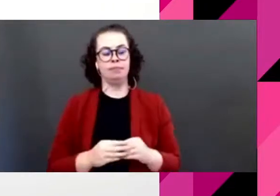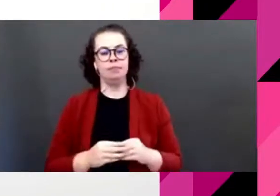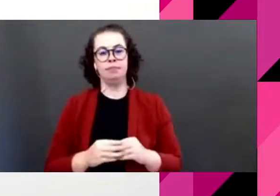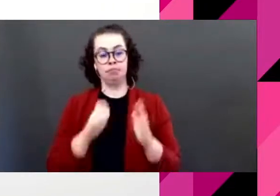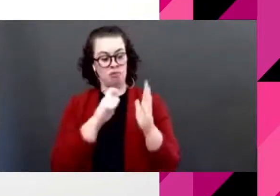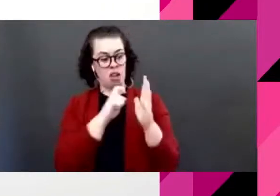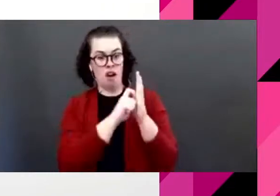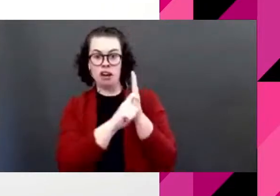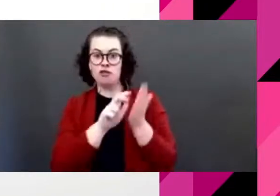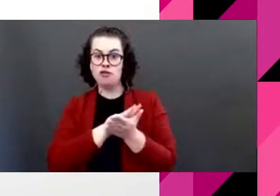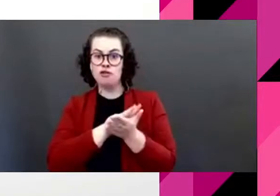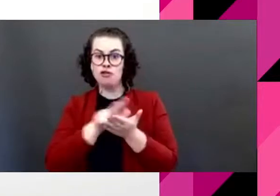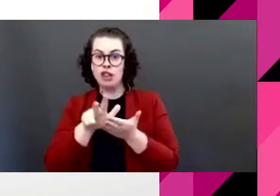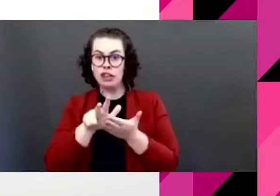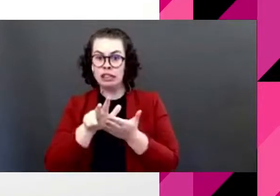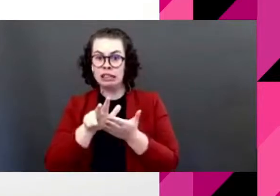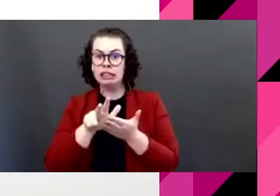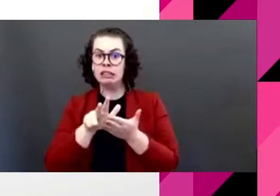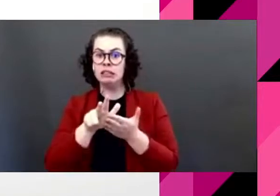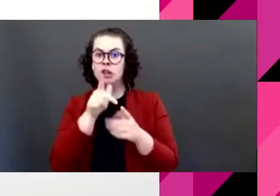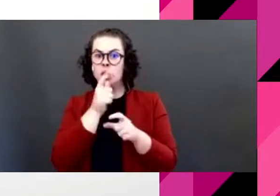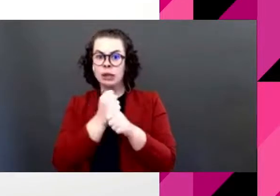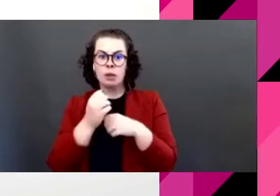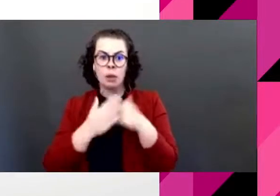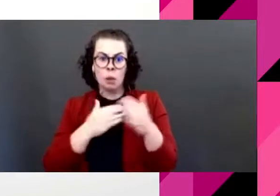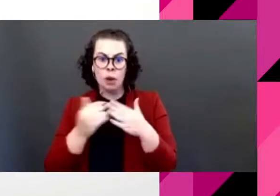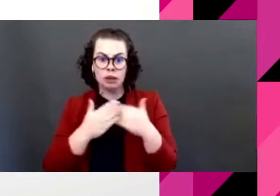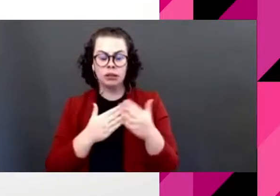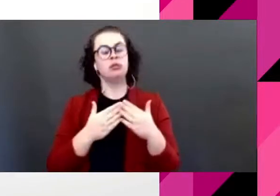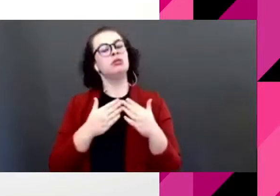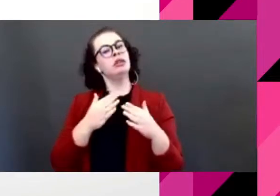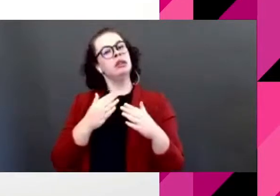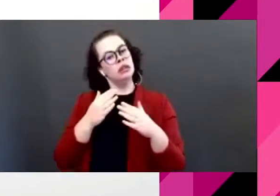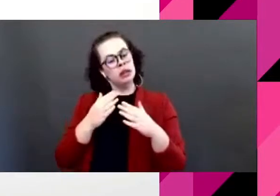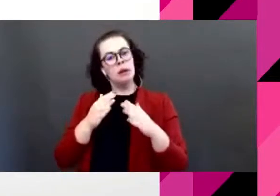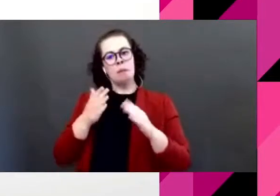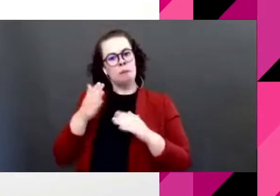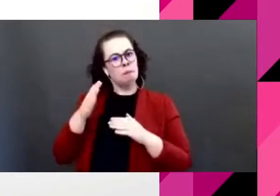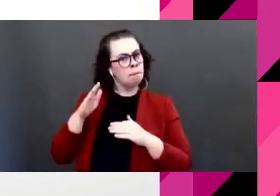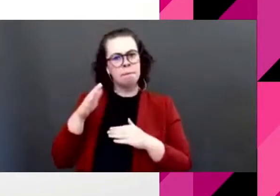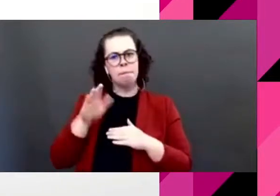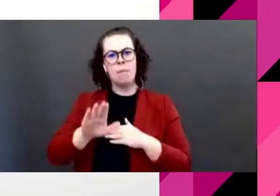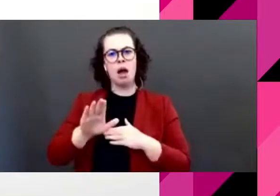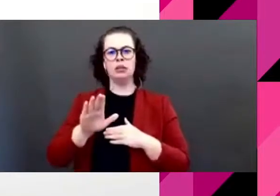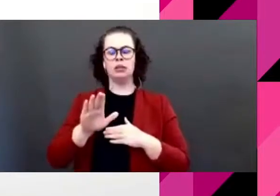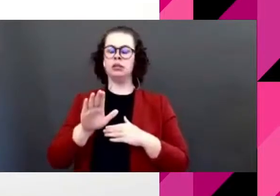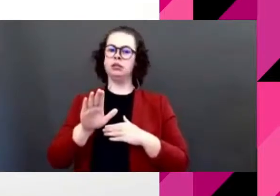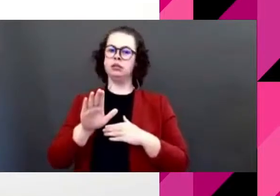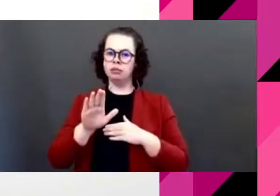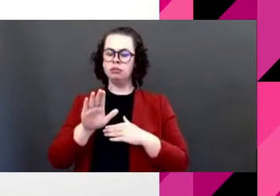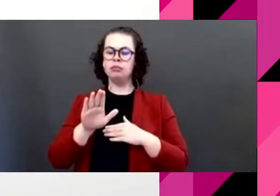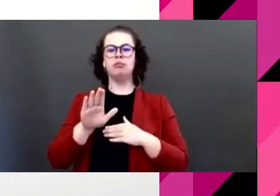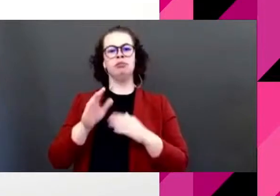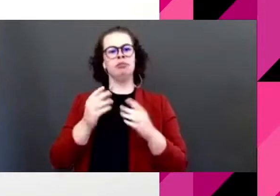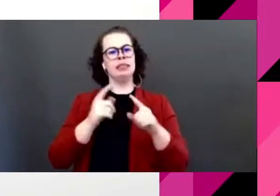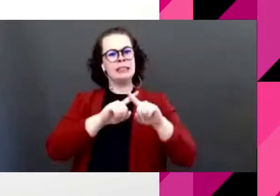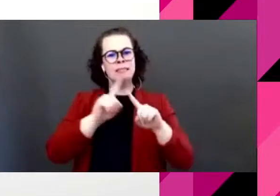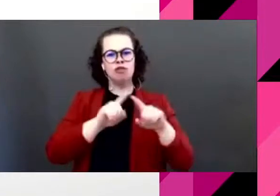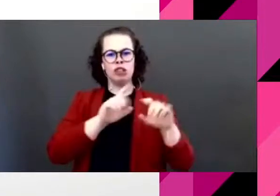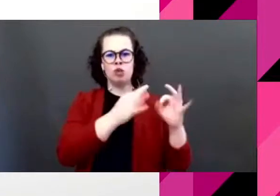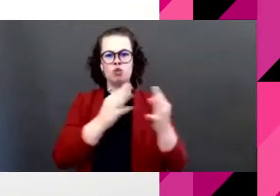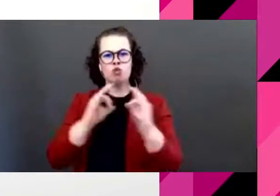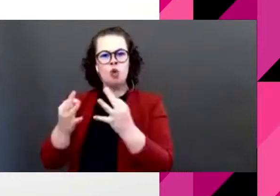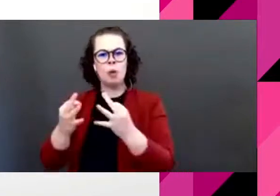Article 13 is an article which demands the close collaboration and effective partnership of several